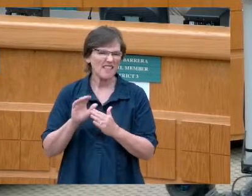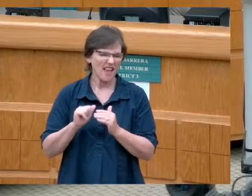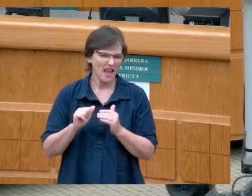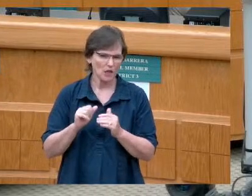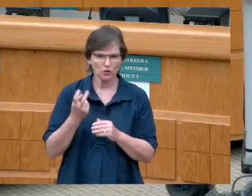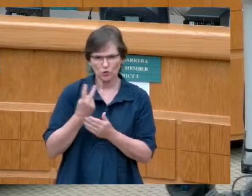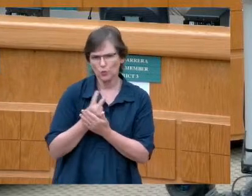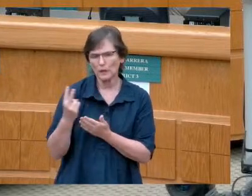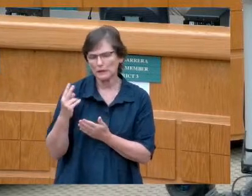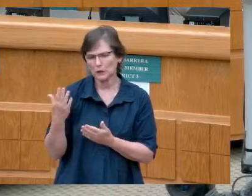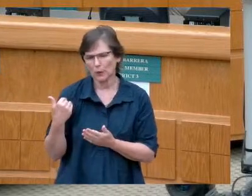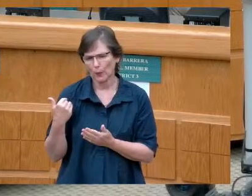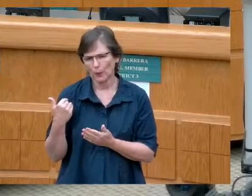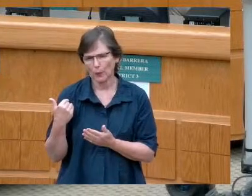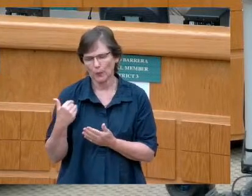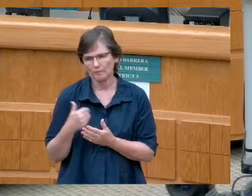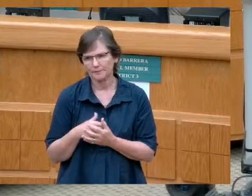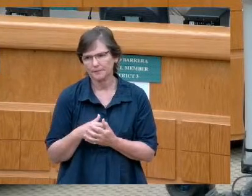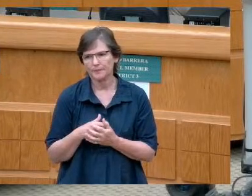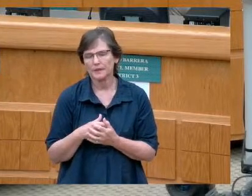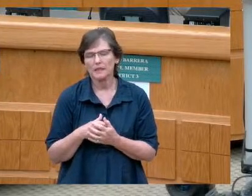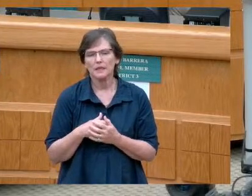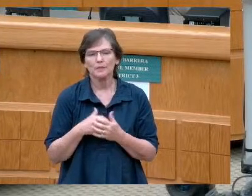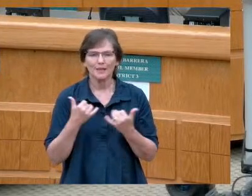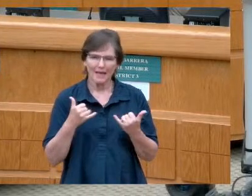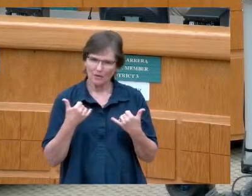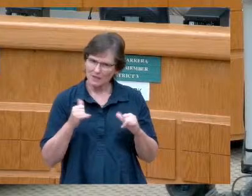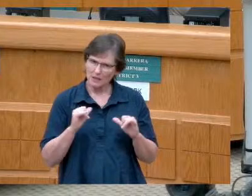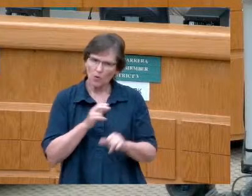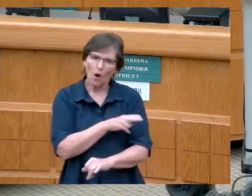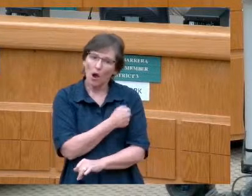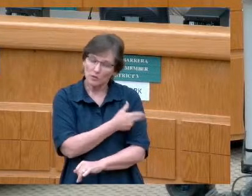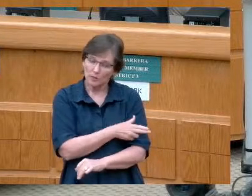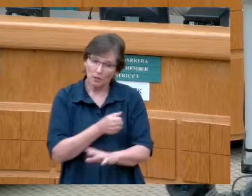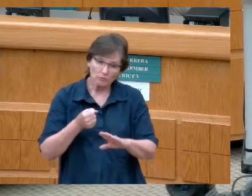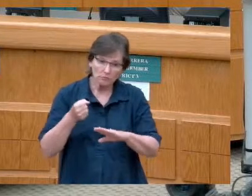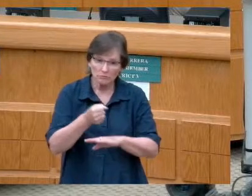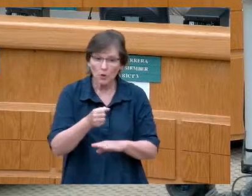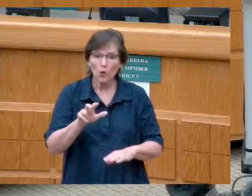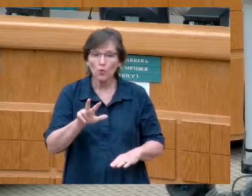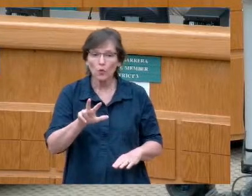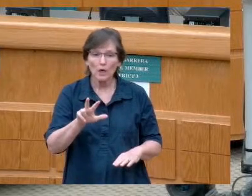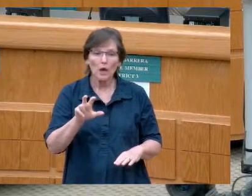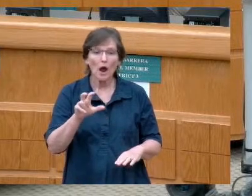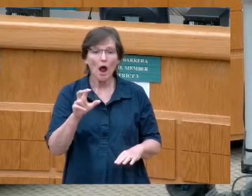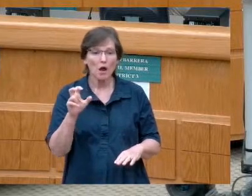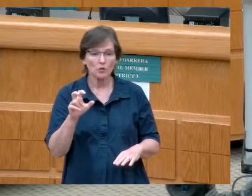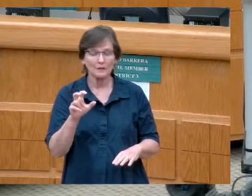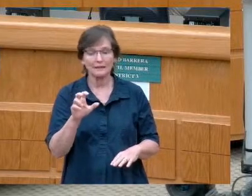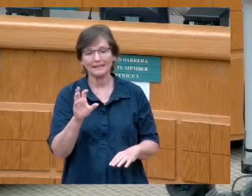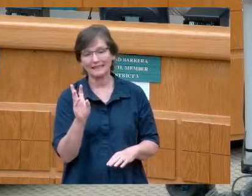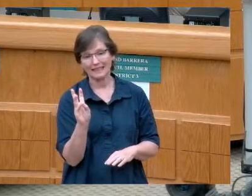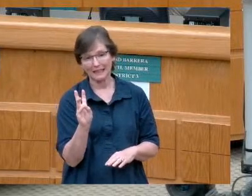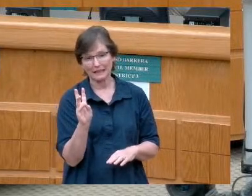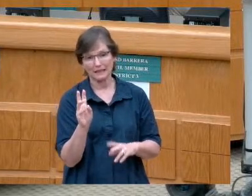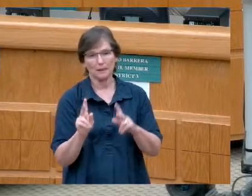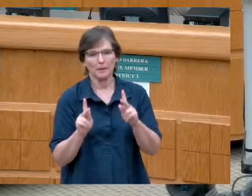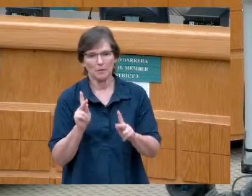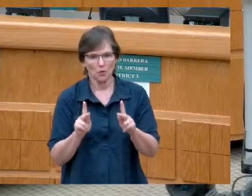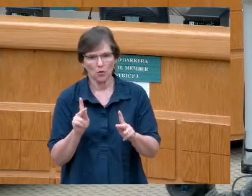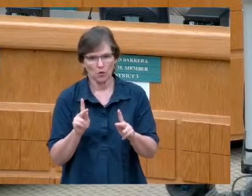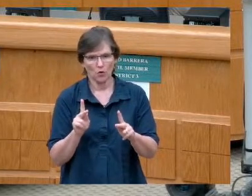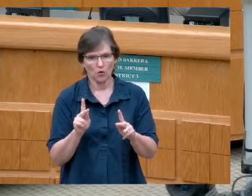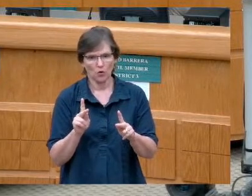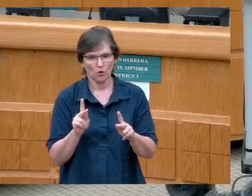ago. But 306 in the hospital today, that's 20 less than yesterday. So